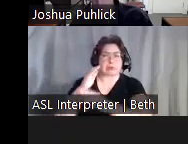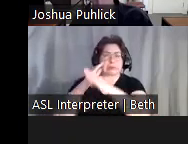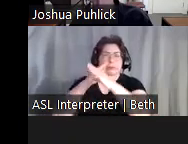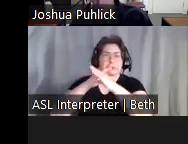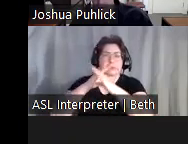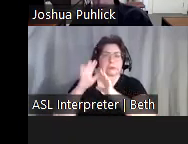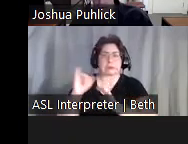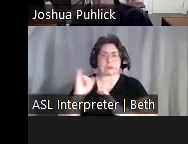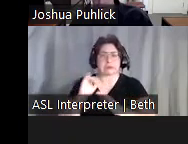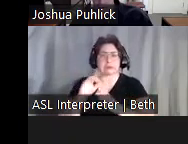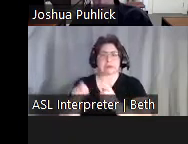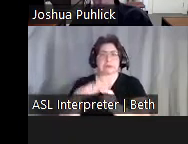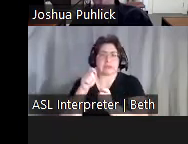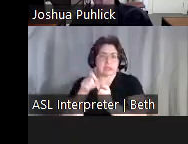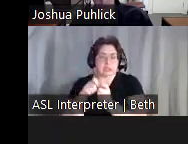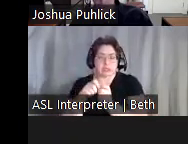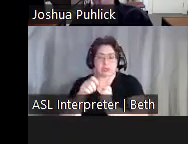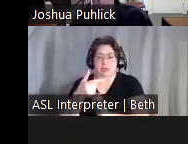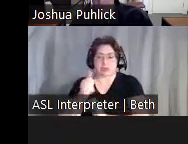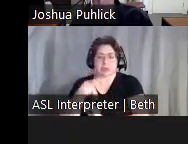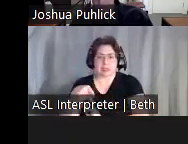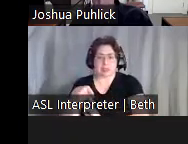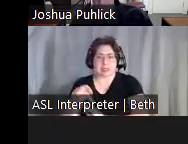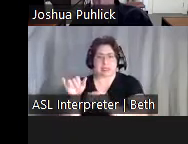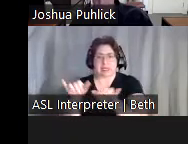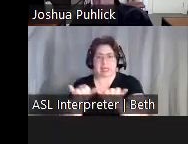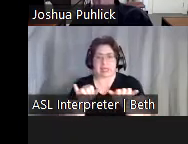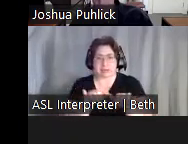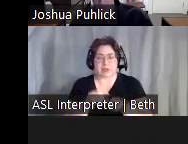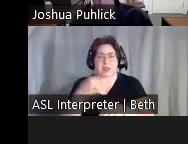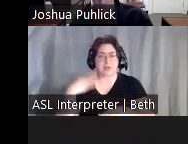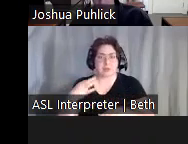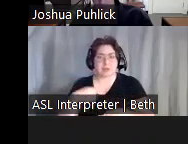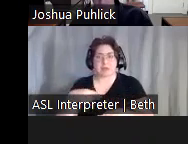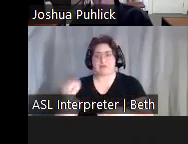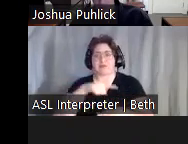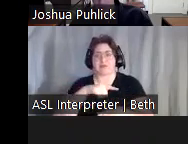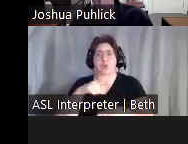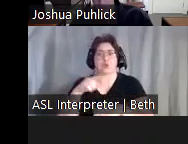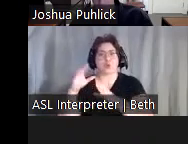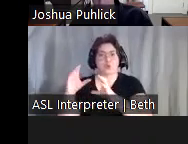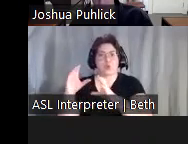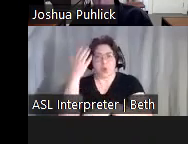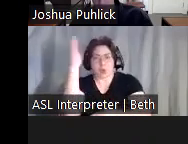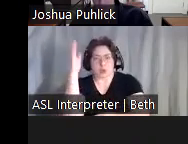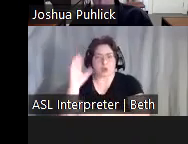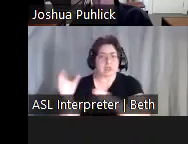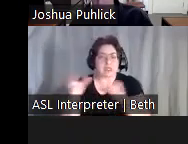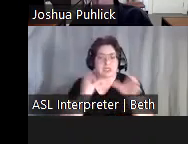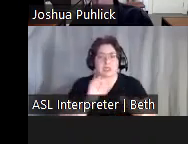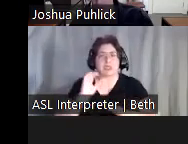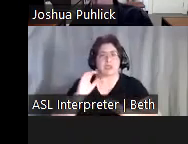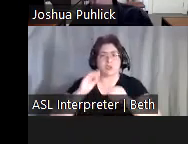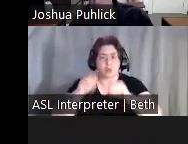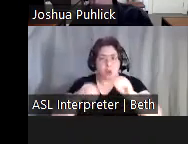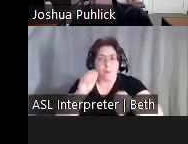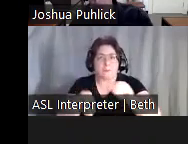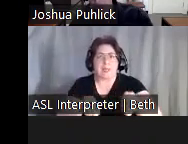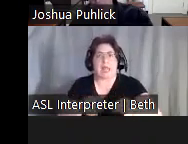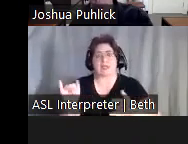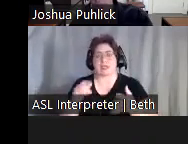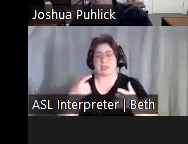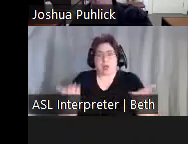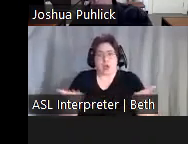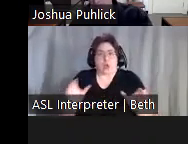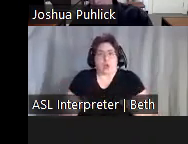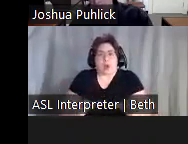Certain gap sizes that benefit those tree species that we're planting. What actions can we do to help